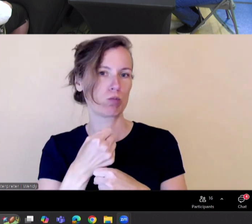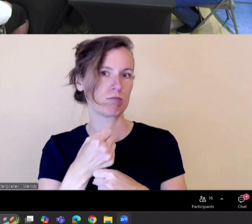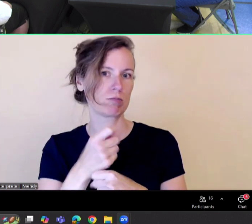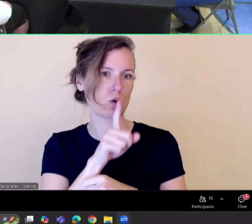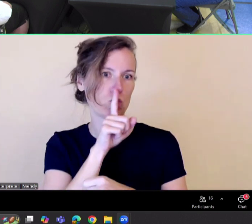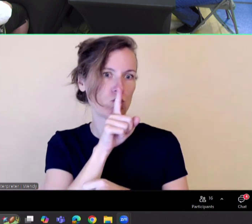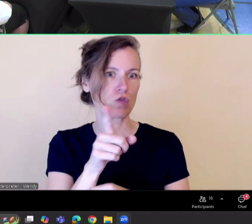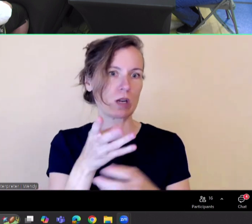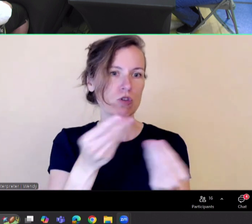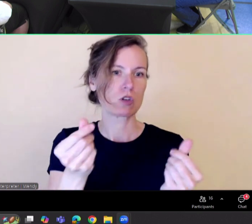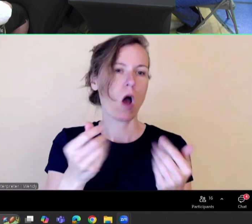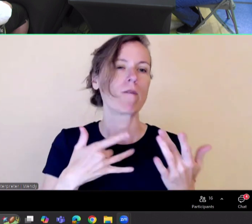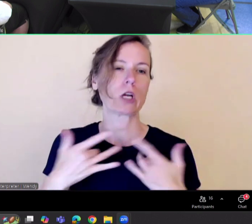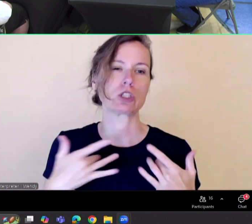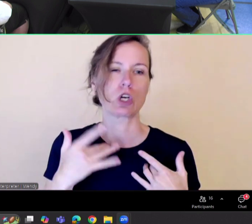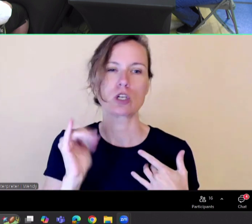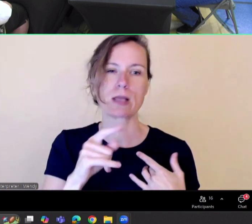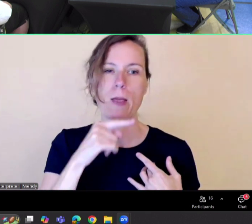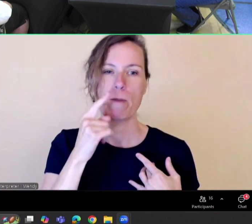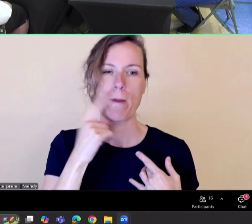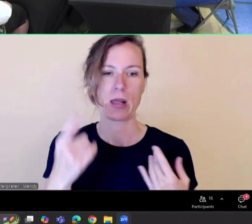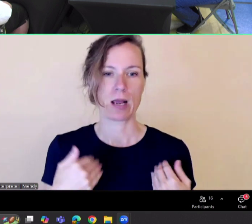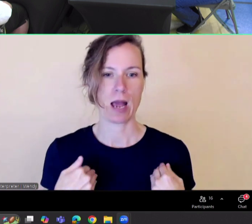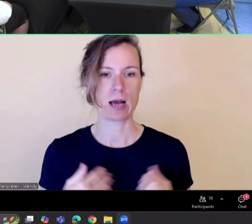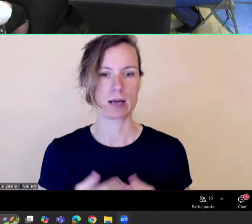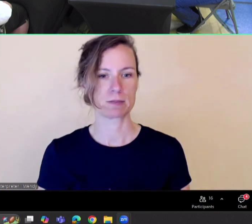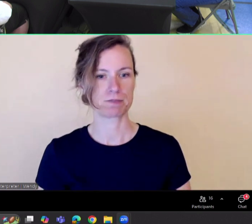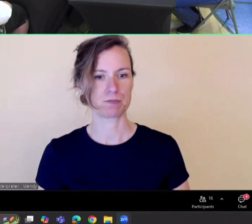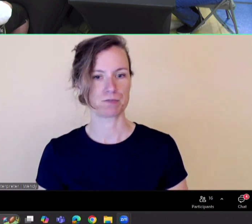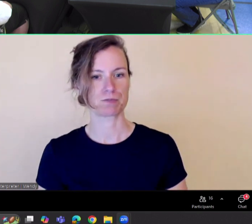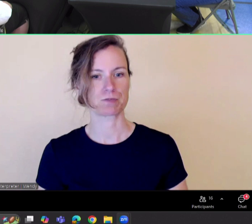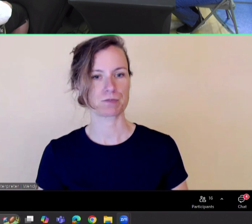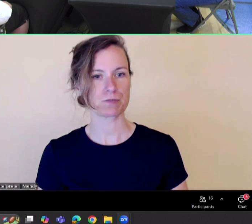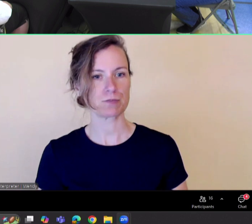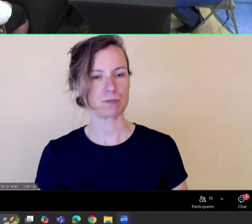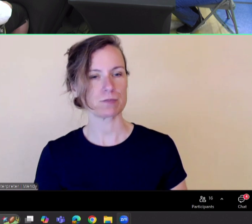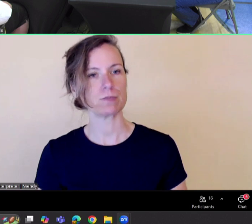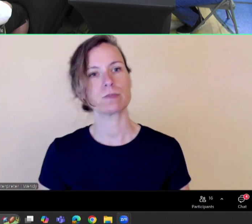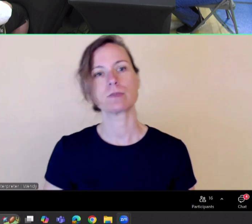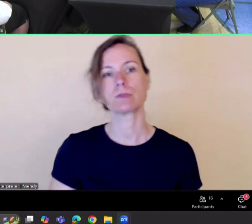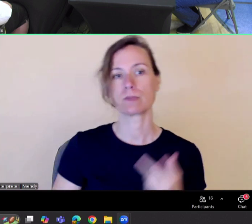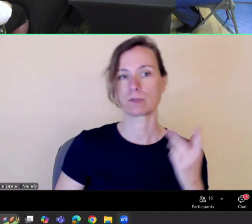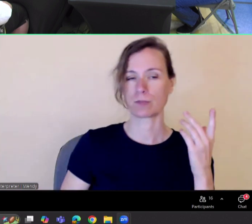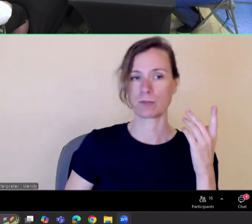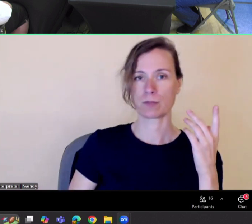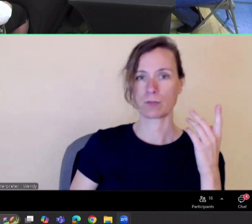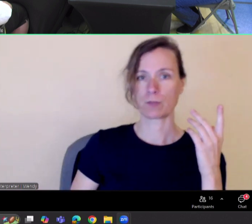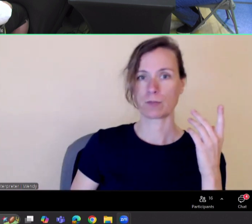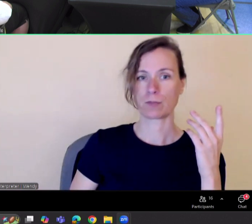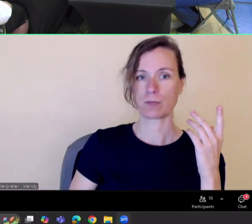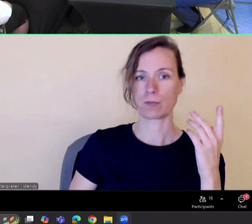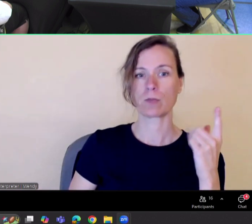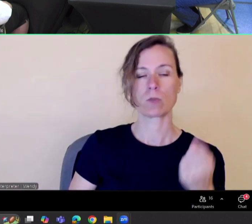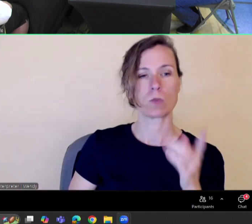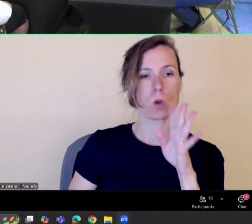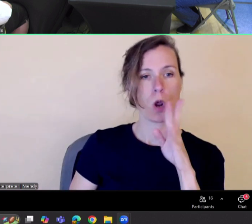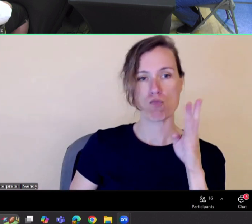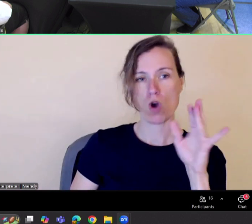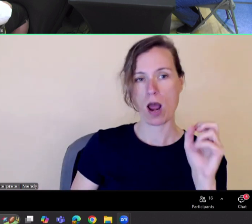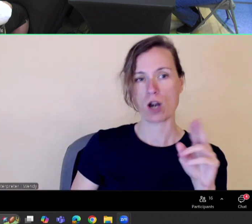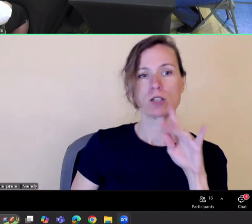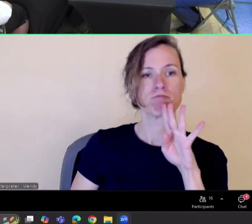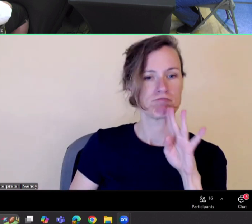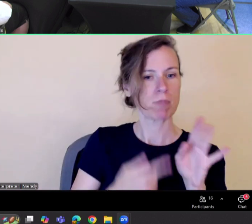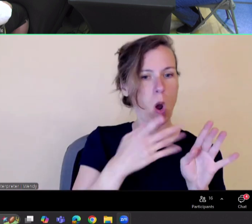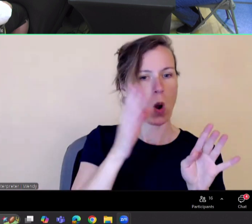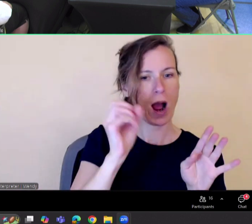Can I continue or should we? Okay. I know that the answer to this is it depends, but if you could explain, during